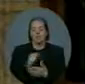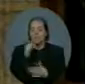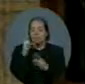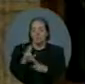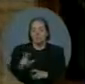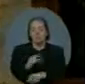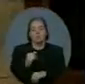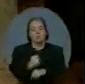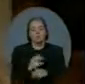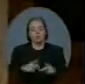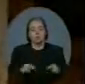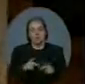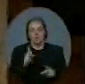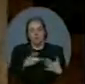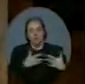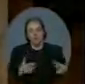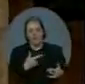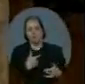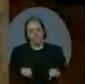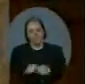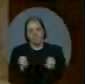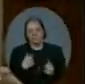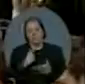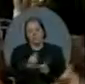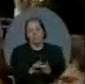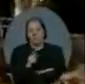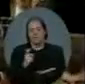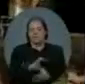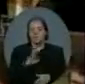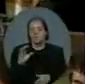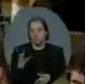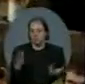Canada? Government House Leader.